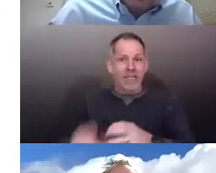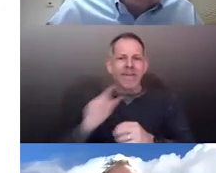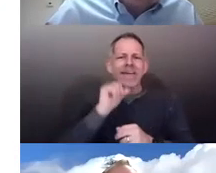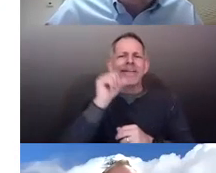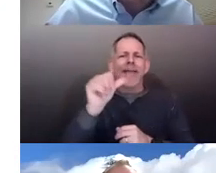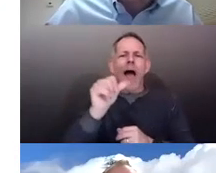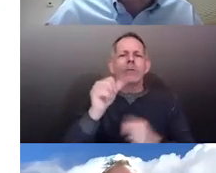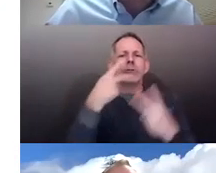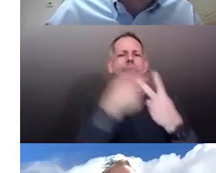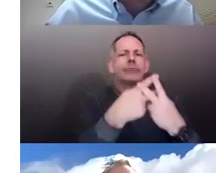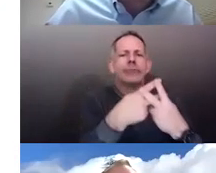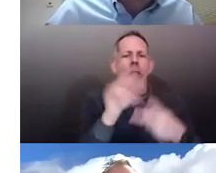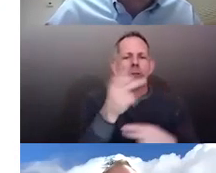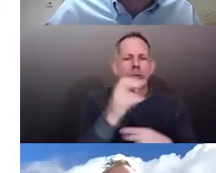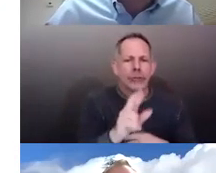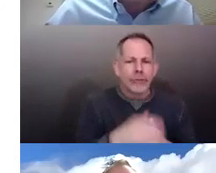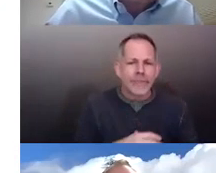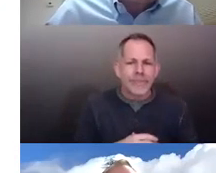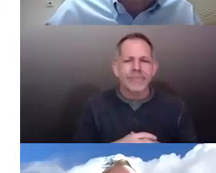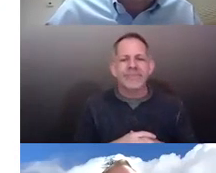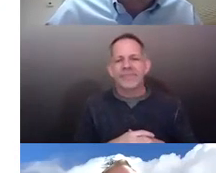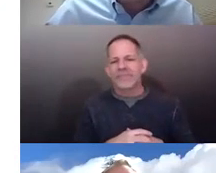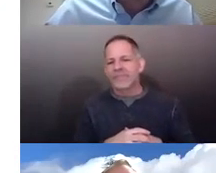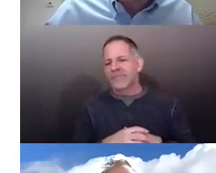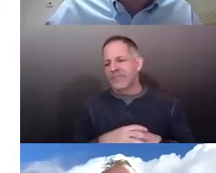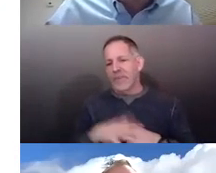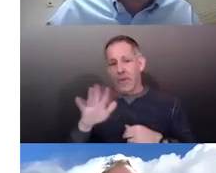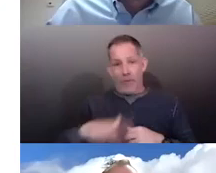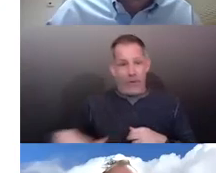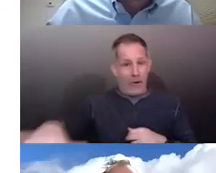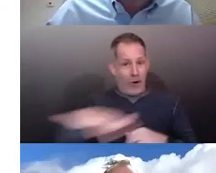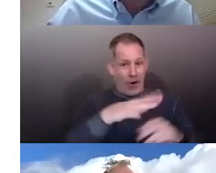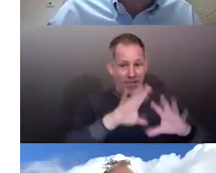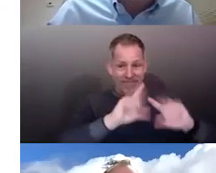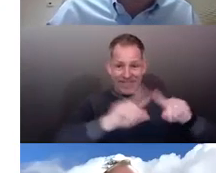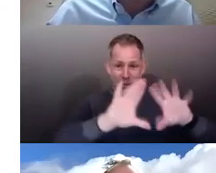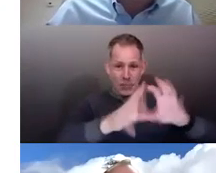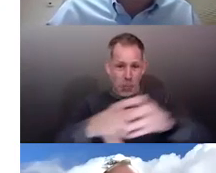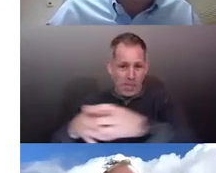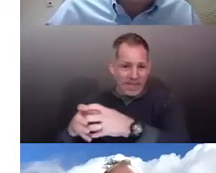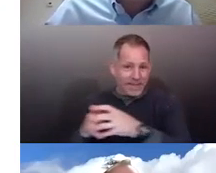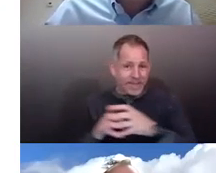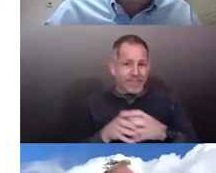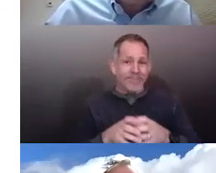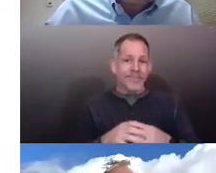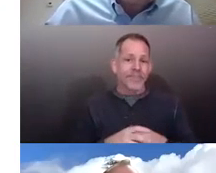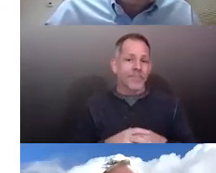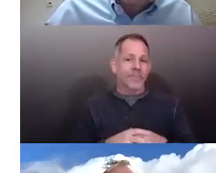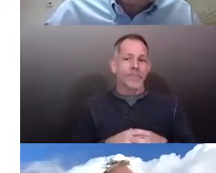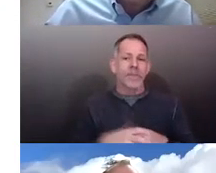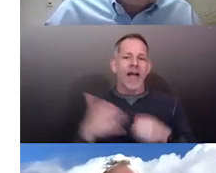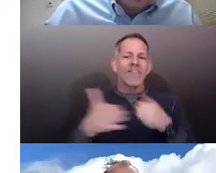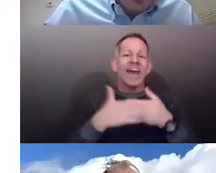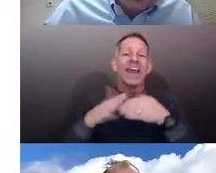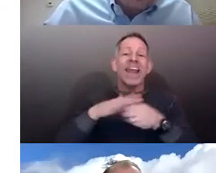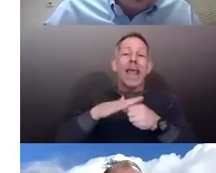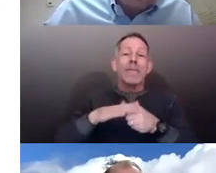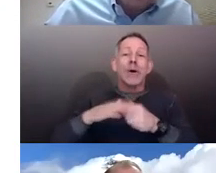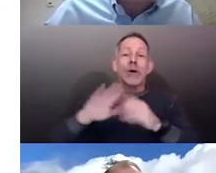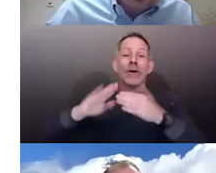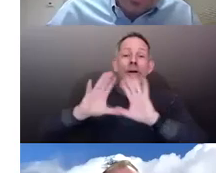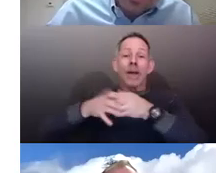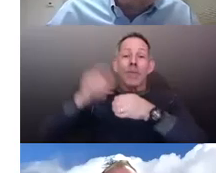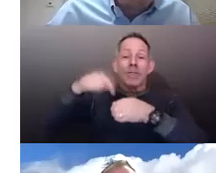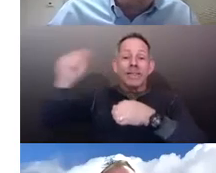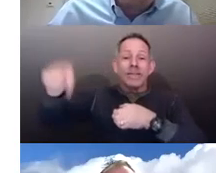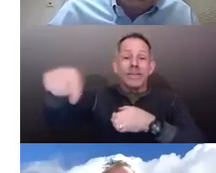social networks or groups that are having like a neighborhood or community outbreak. So those are dedicated teams